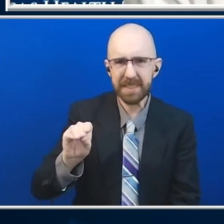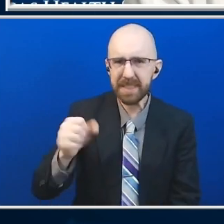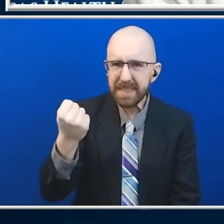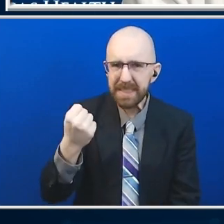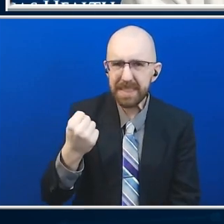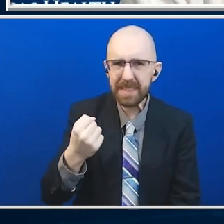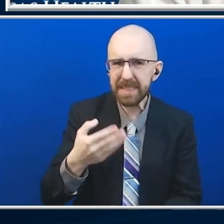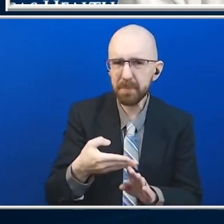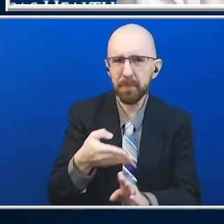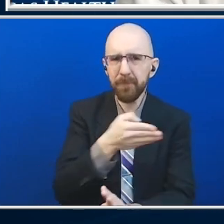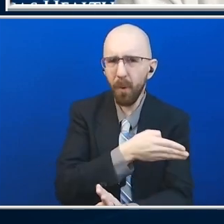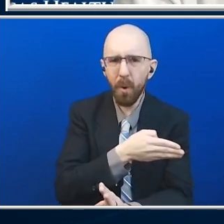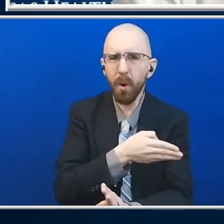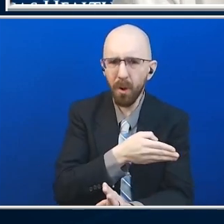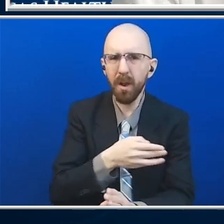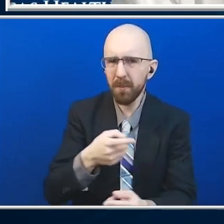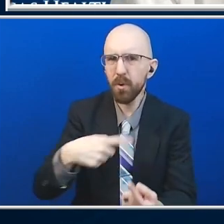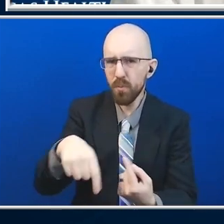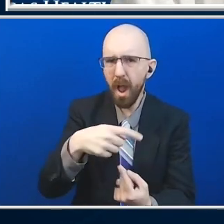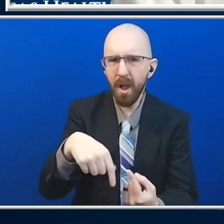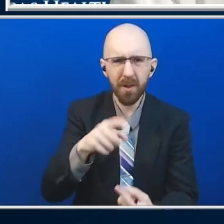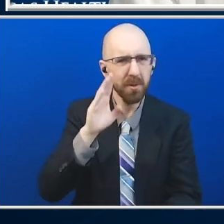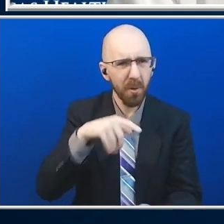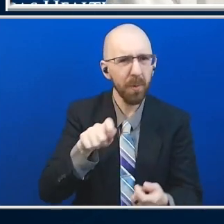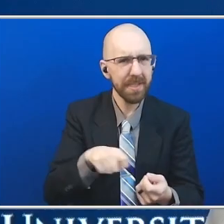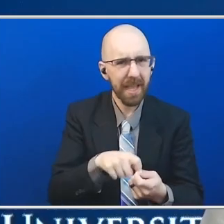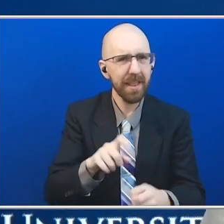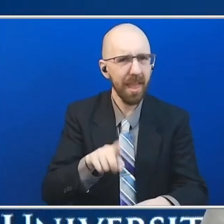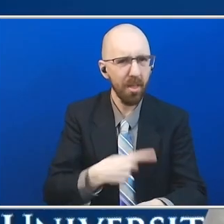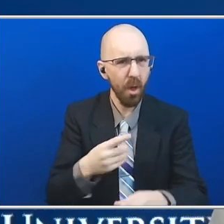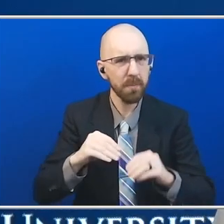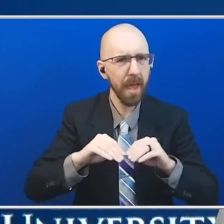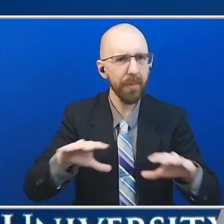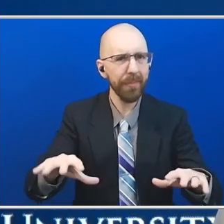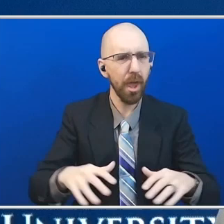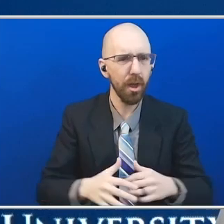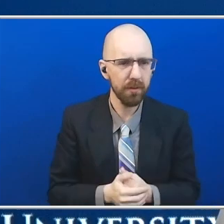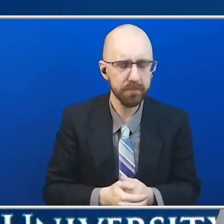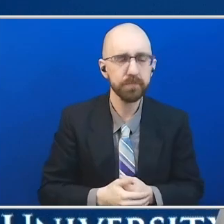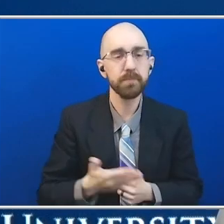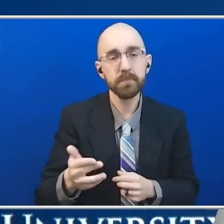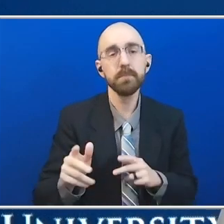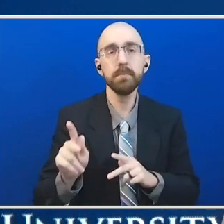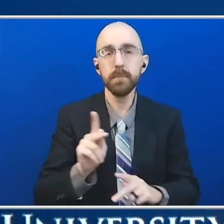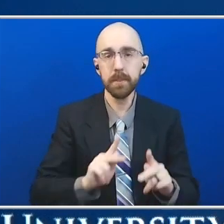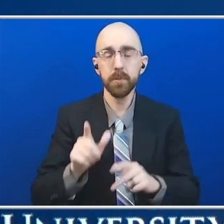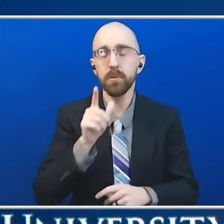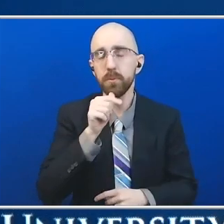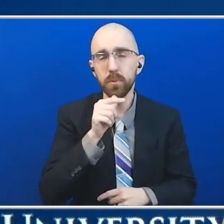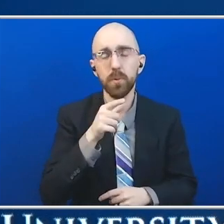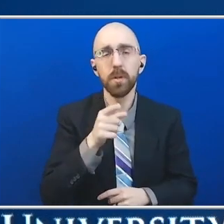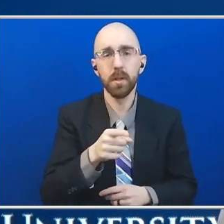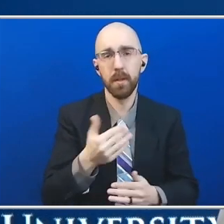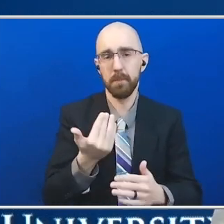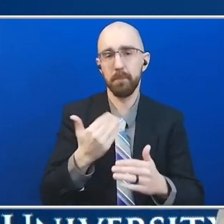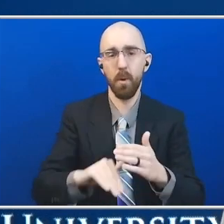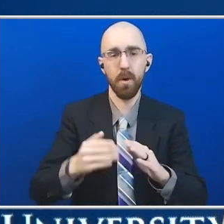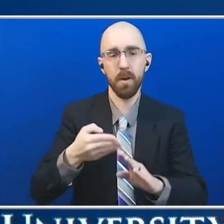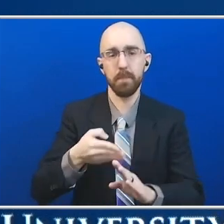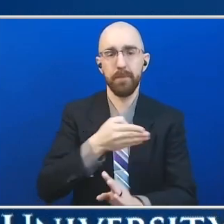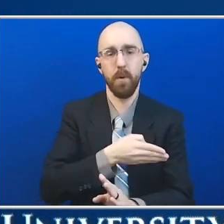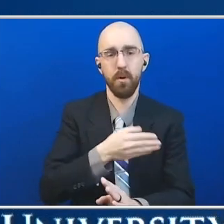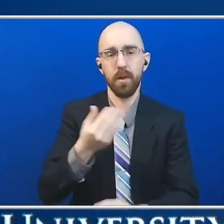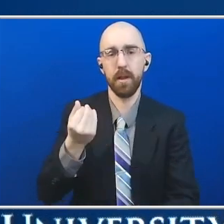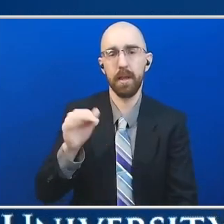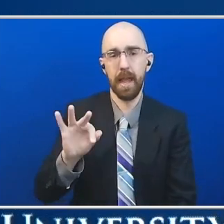It's been around for, do you remember exactly how long it's been out there? So people who were born before 1957